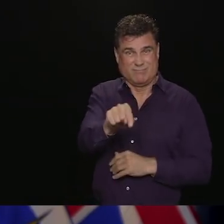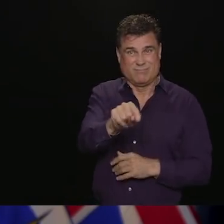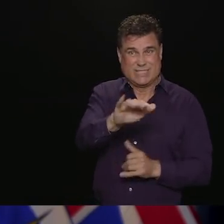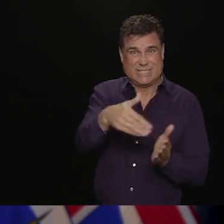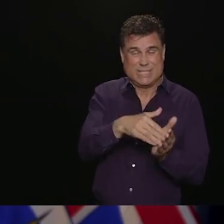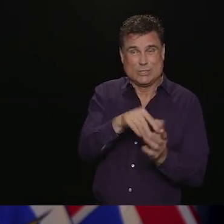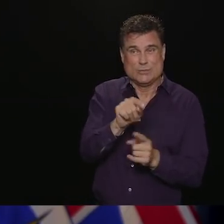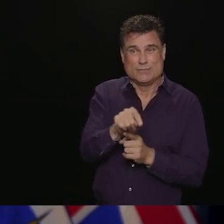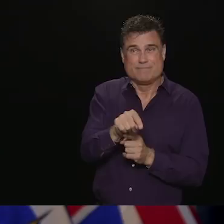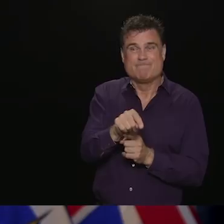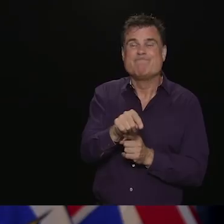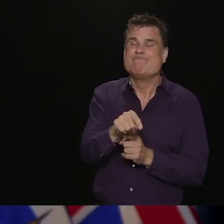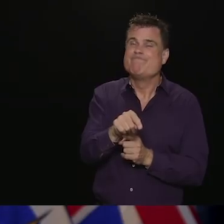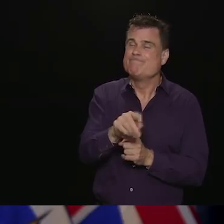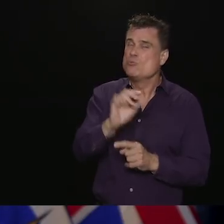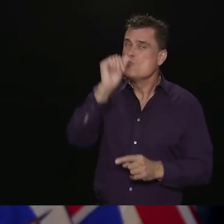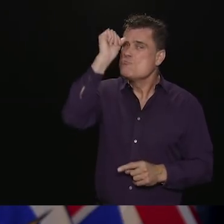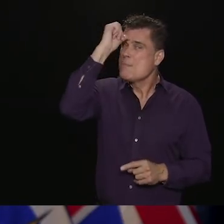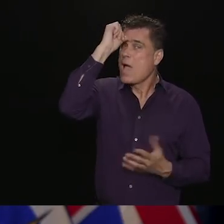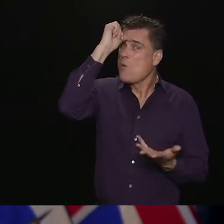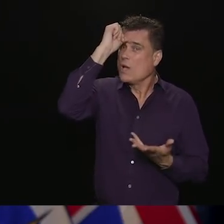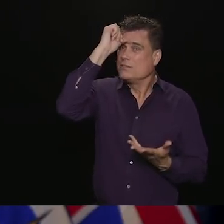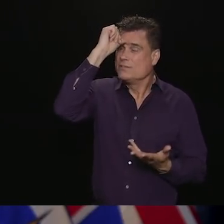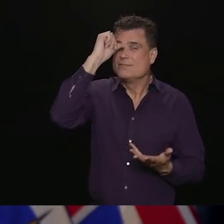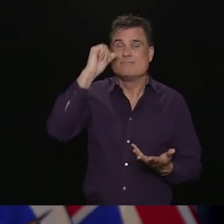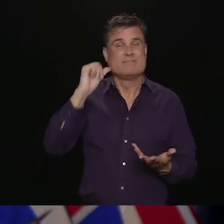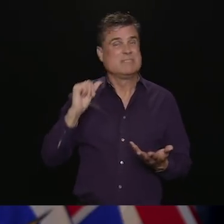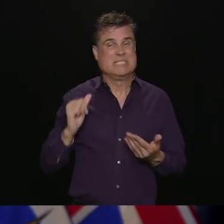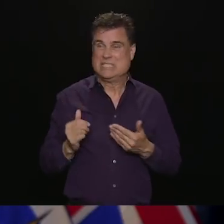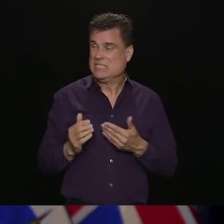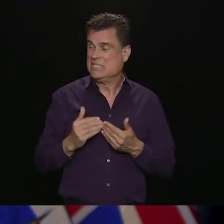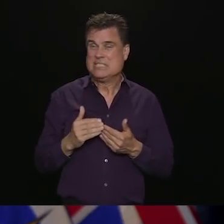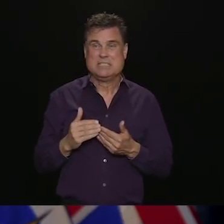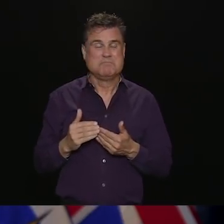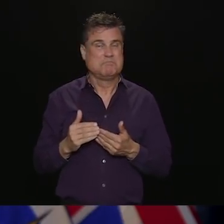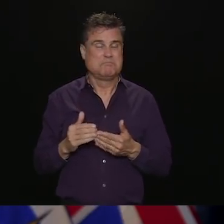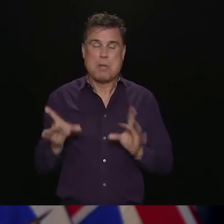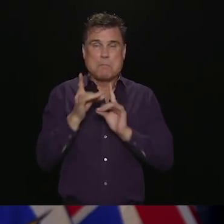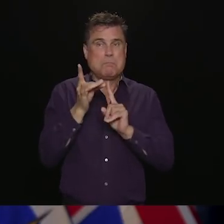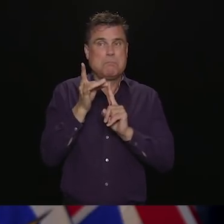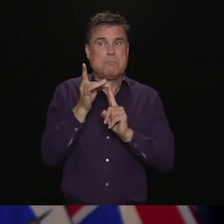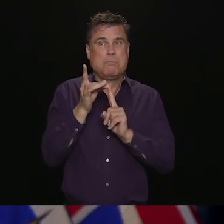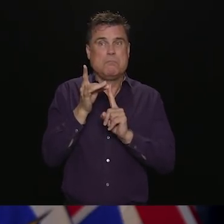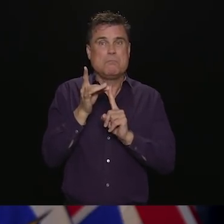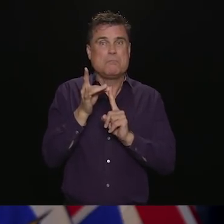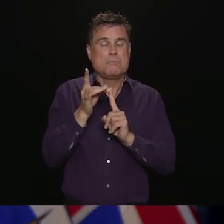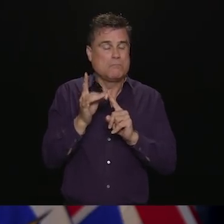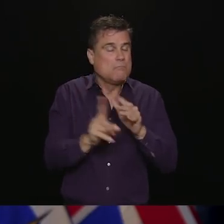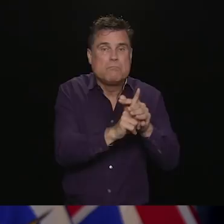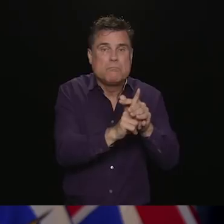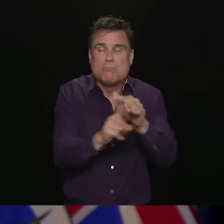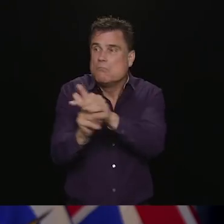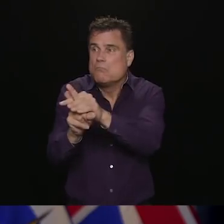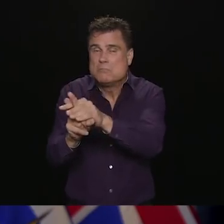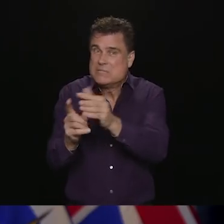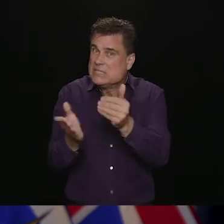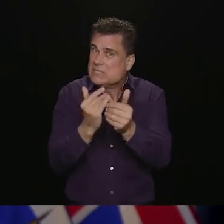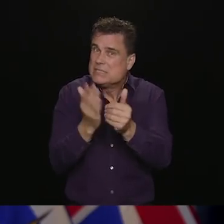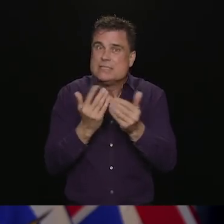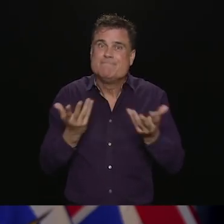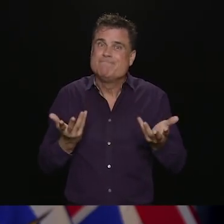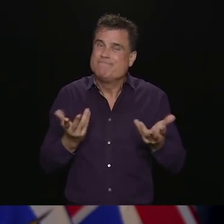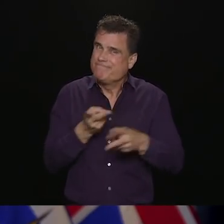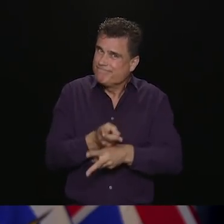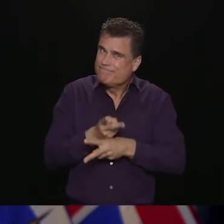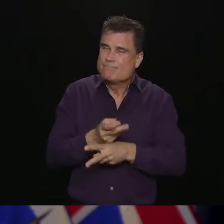even with reduced people, with the measures that we know are in place. Next question is from Vaughn Palmer, Vancouver